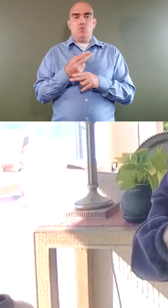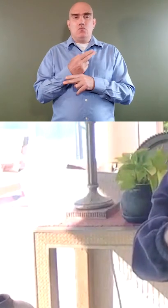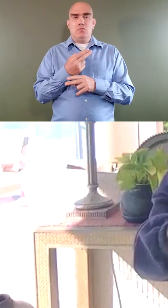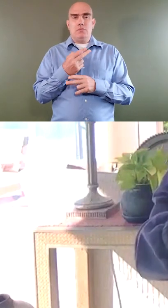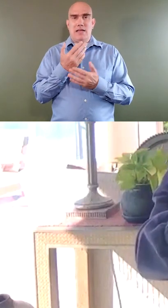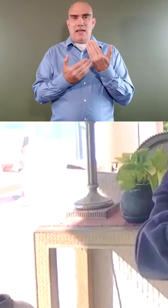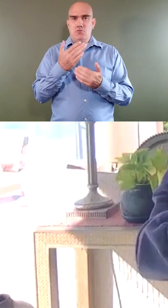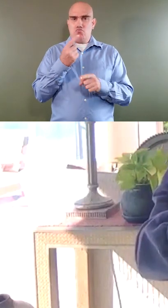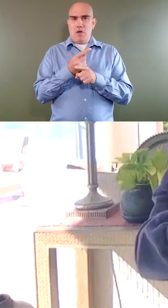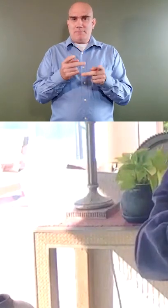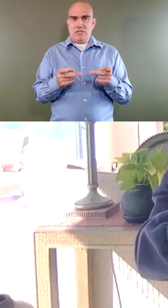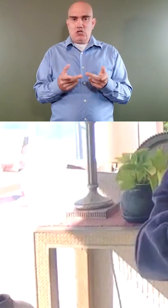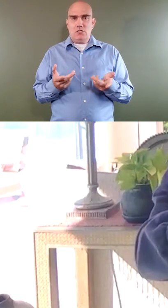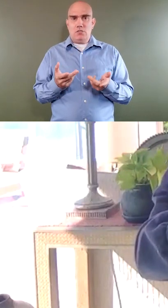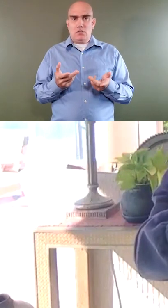Okay, we want